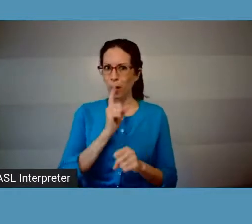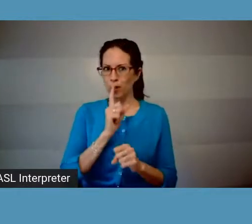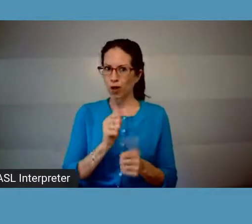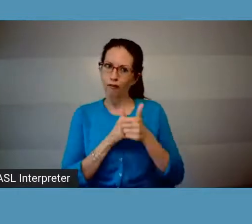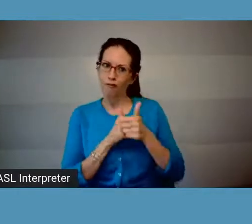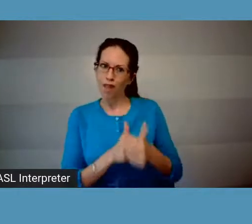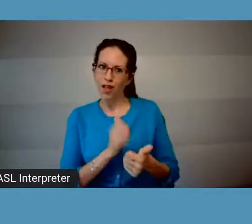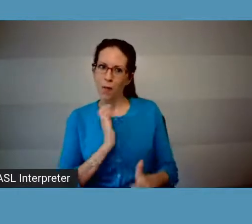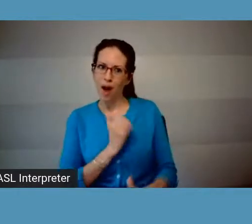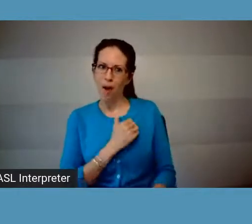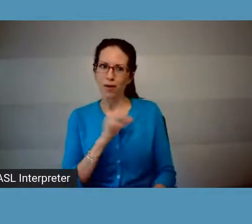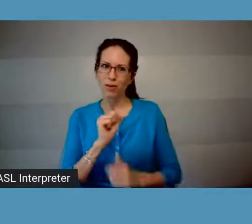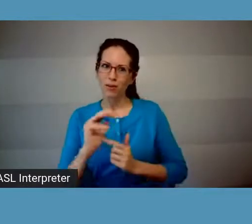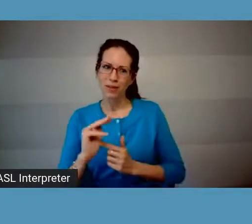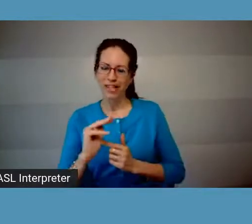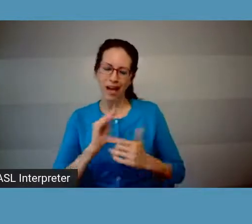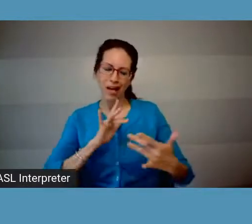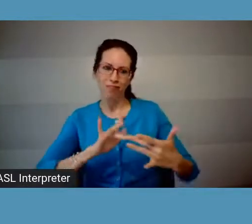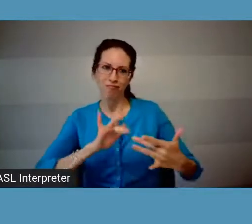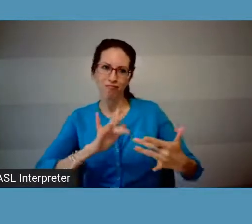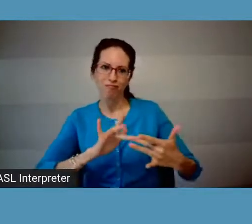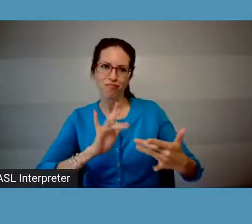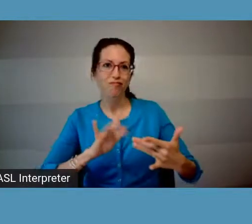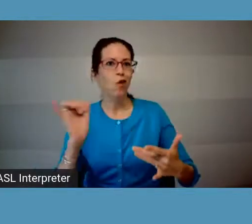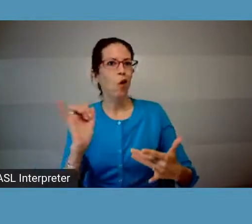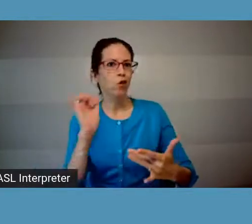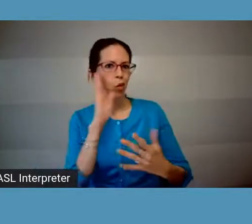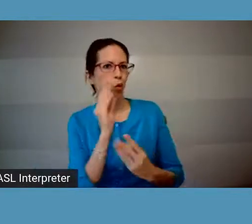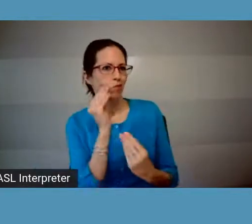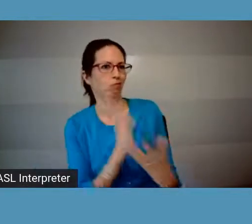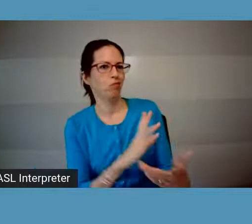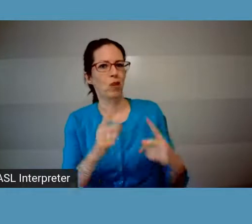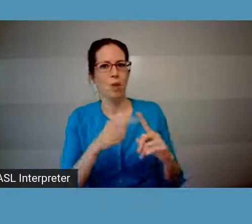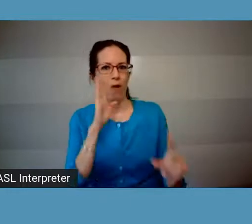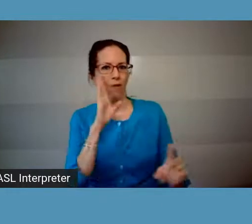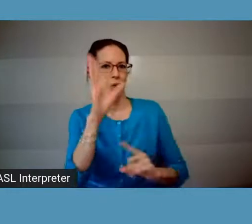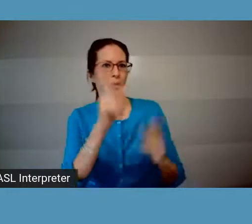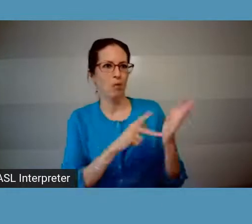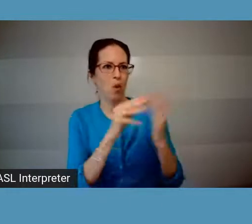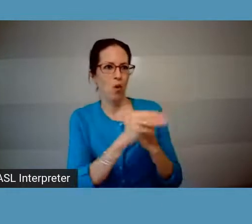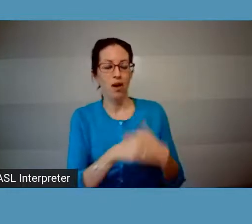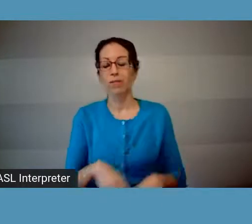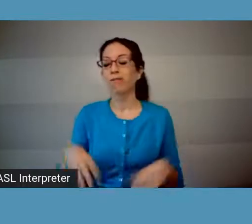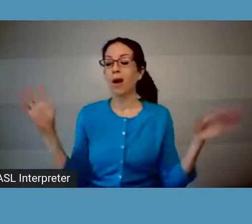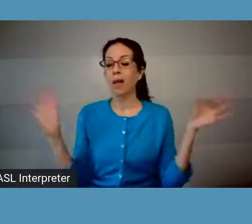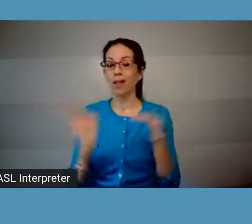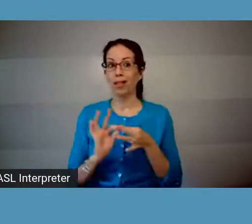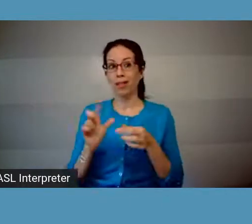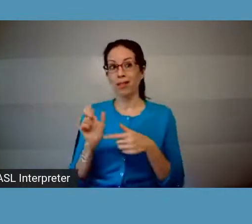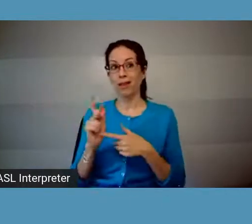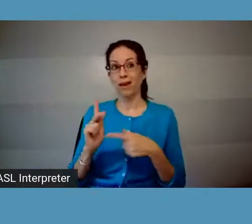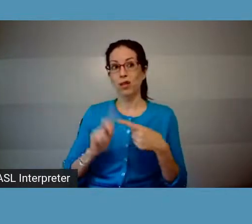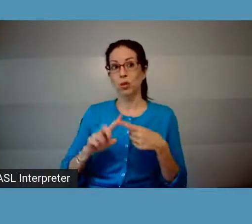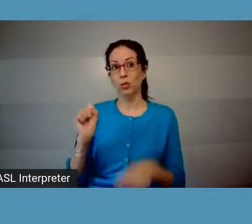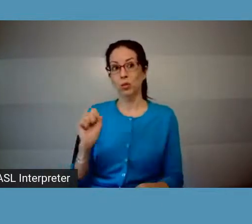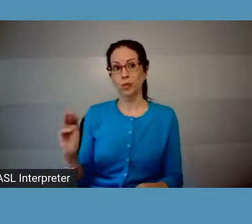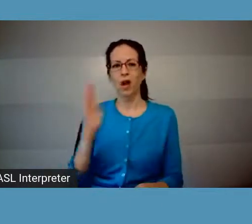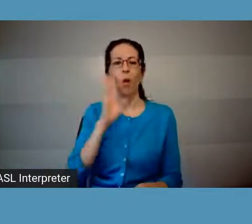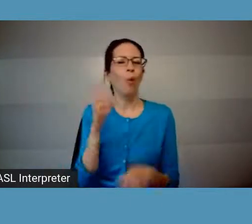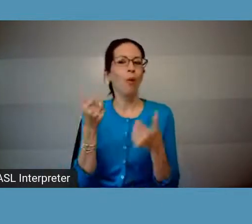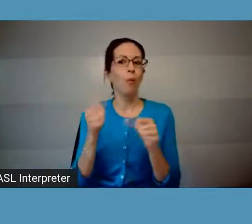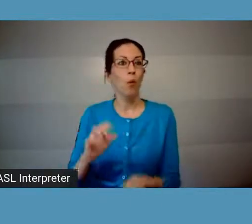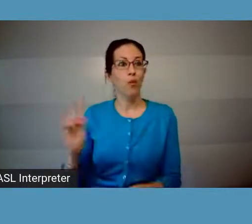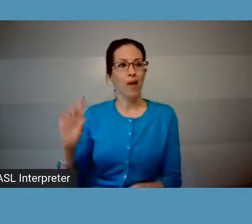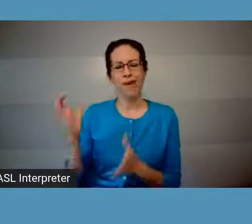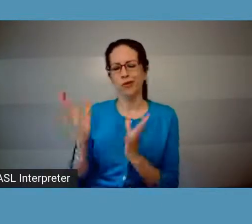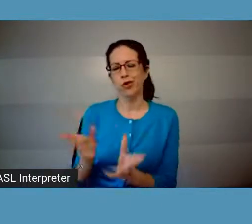media to stay in touch and to be notified of future programs. Links to our social media channels will be posted in the chat area.